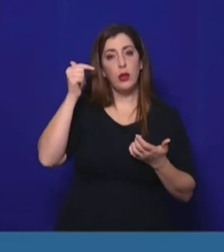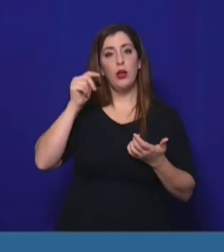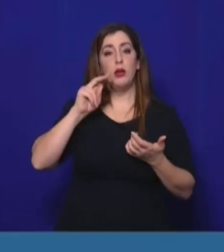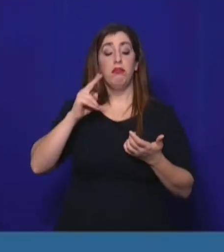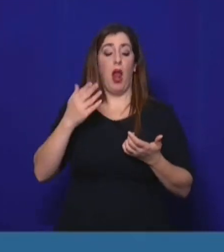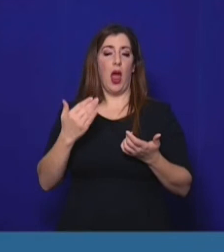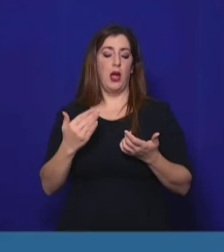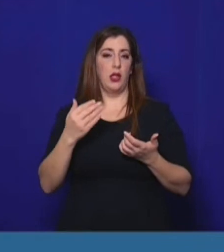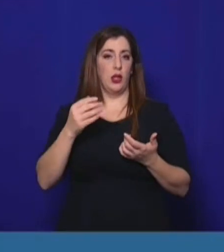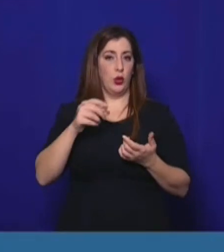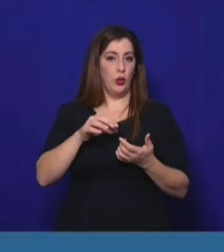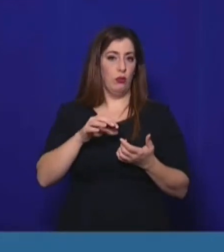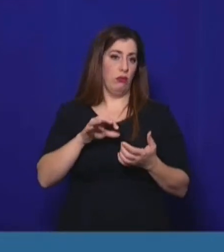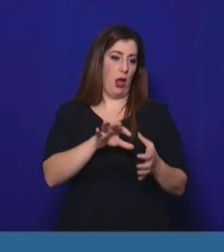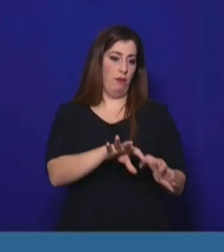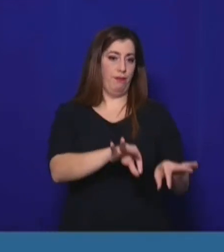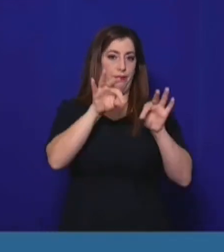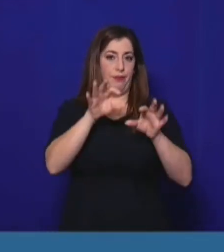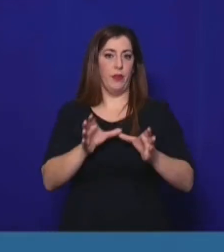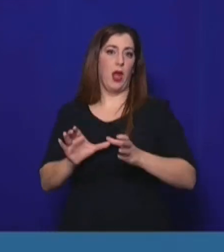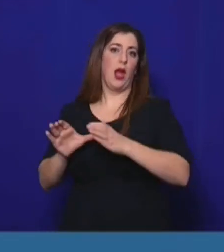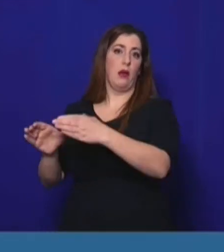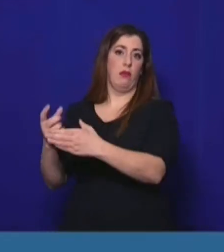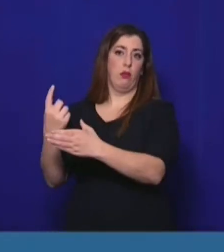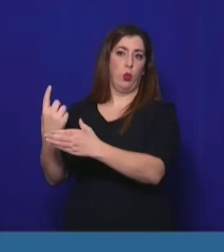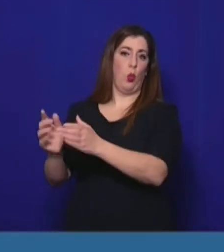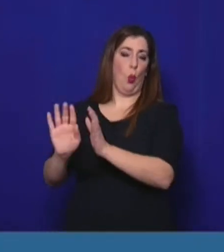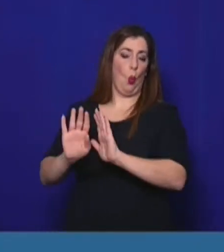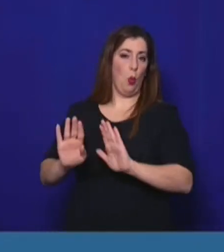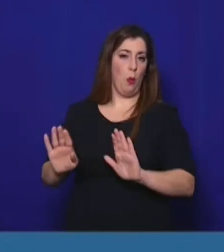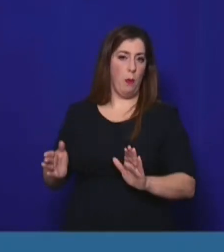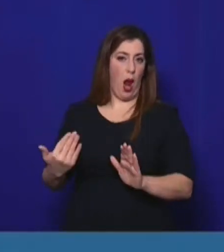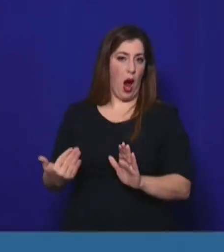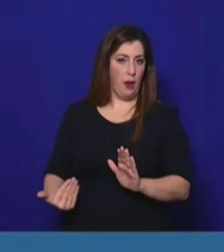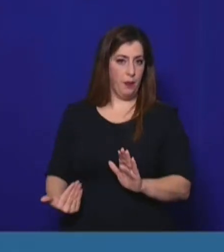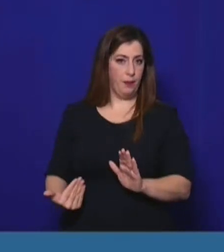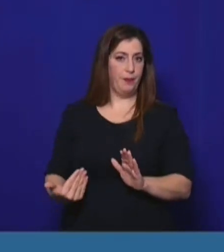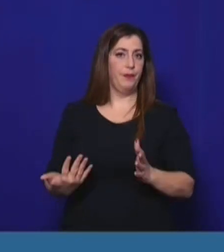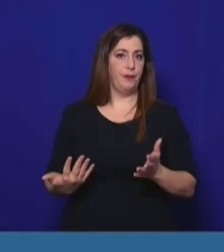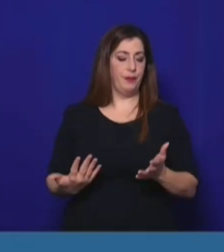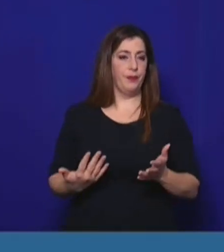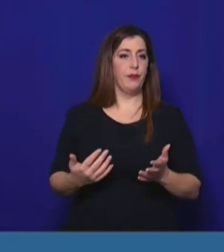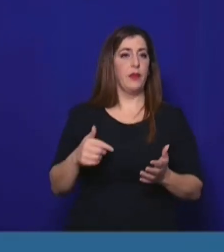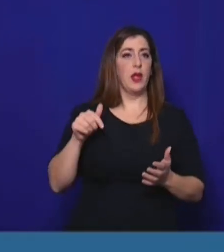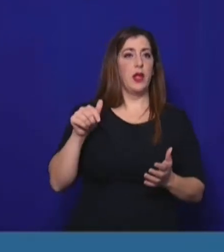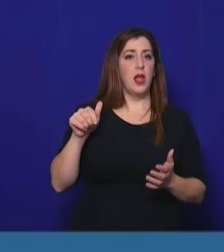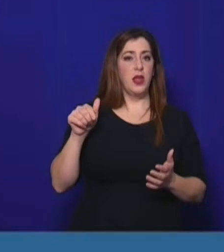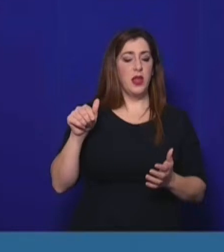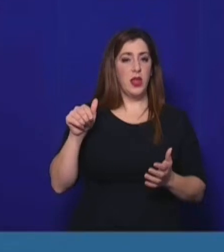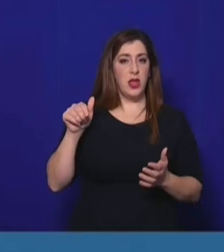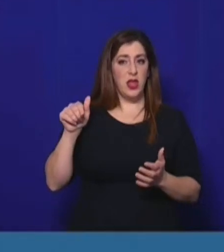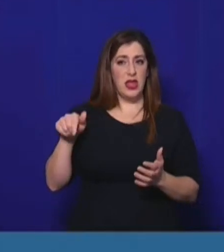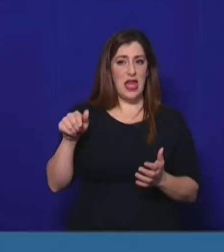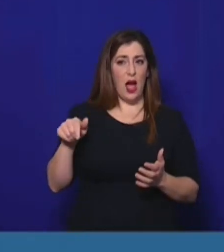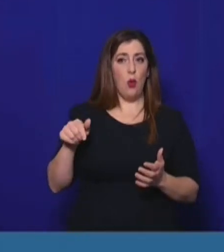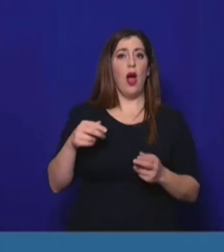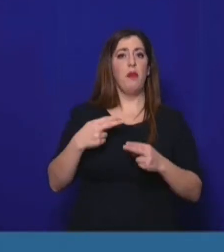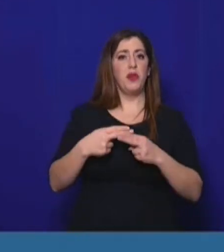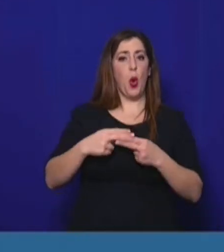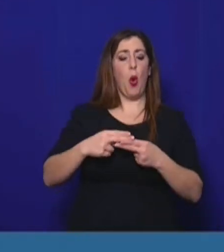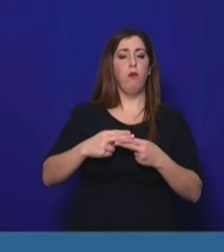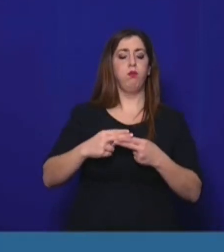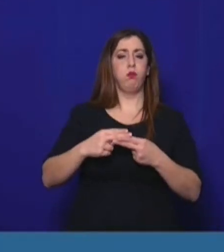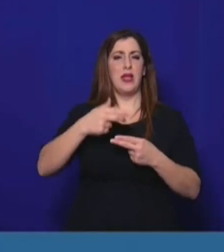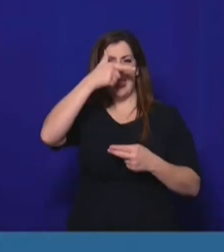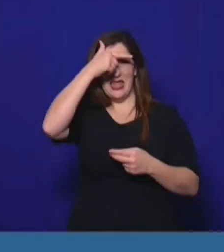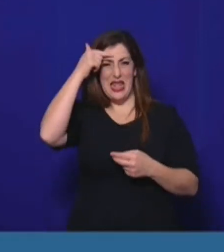pożittivi u aħna dawn kienu minn dawk il-grupp li aħna għażilna li nagħmlu genetic sequencing u ħarġu li huma pożittivi